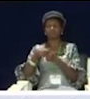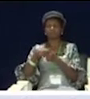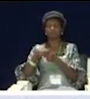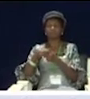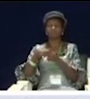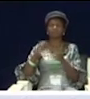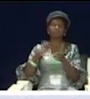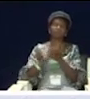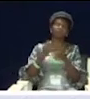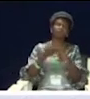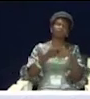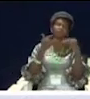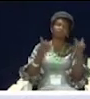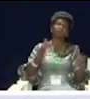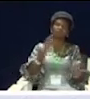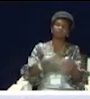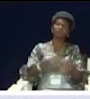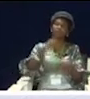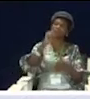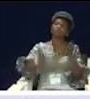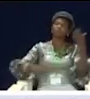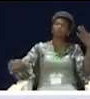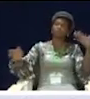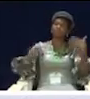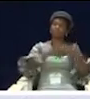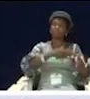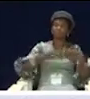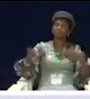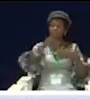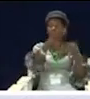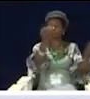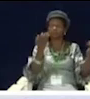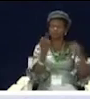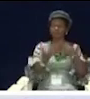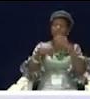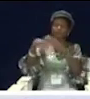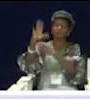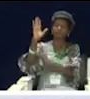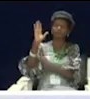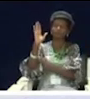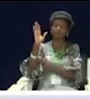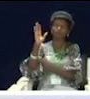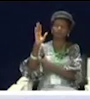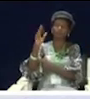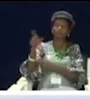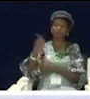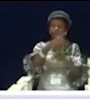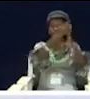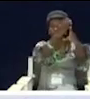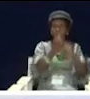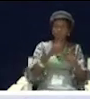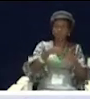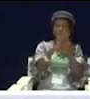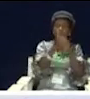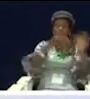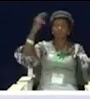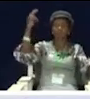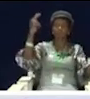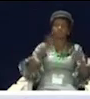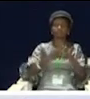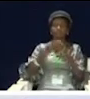So that from now on, whatever you want from Him, you will get.